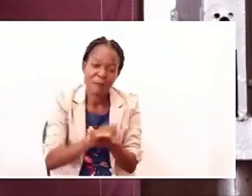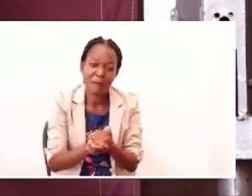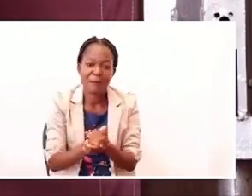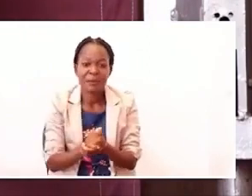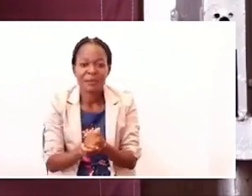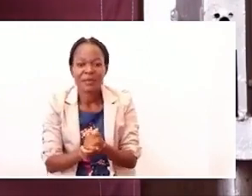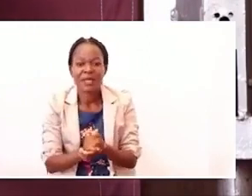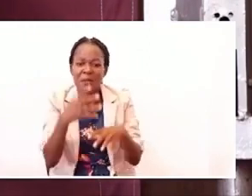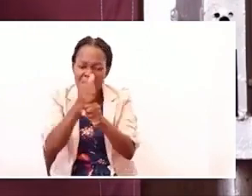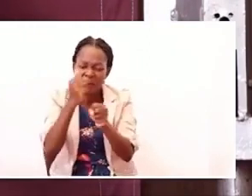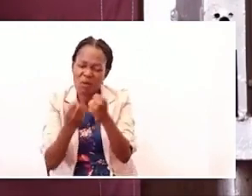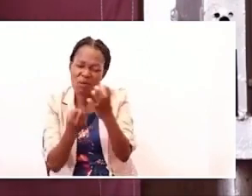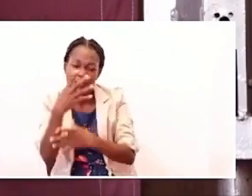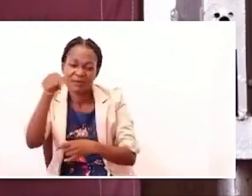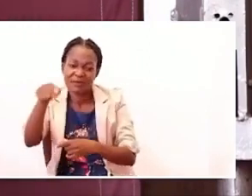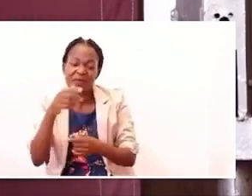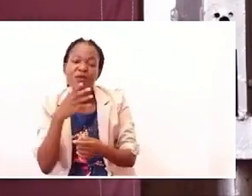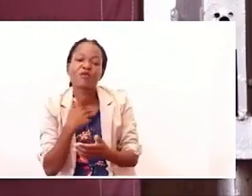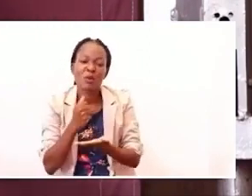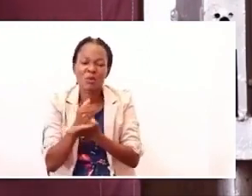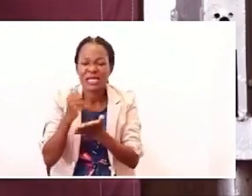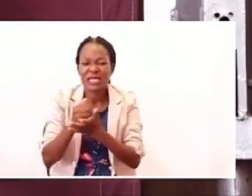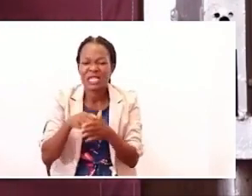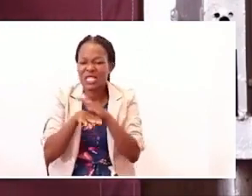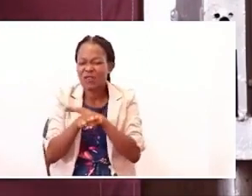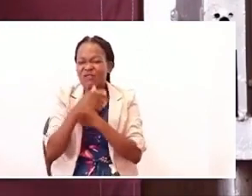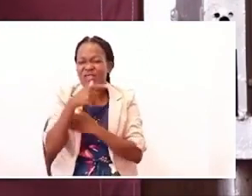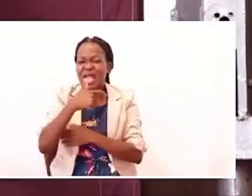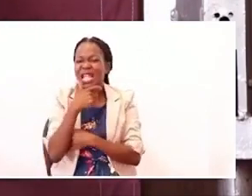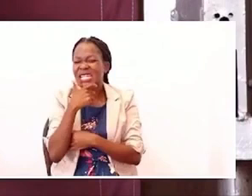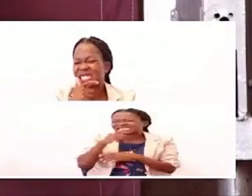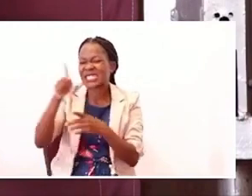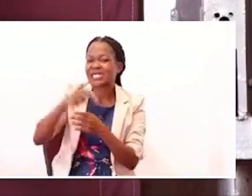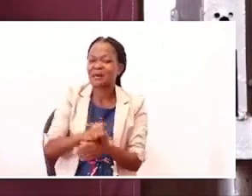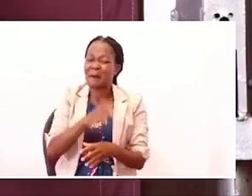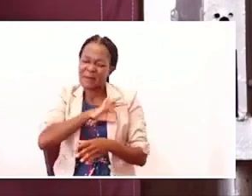Woods institutions is to save the interests of Western